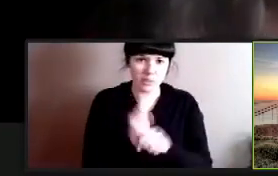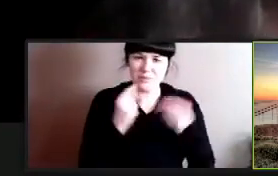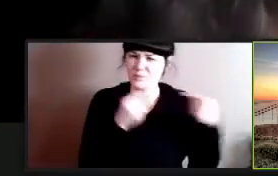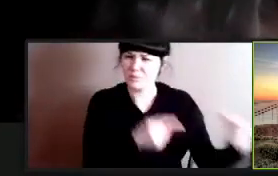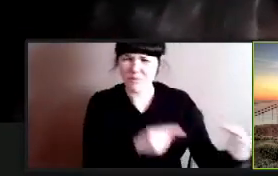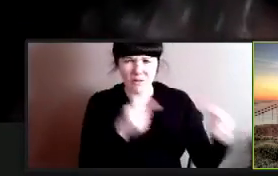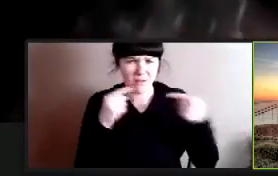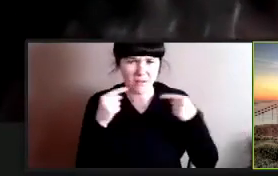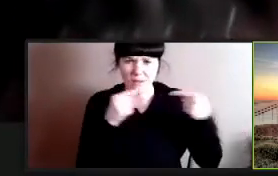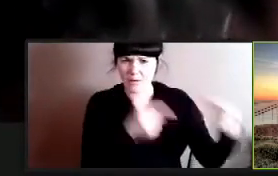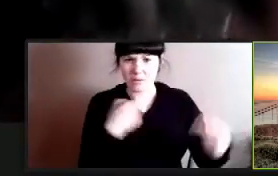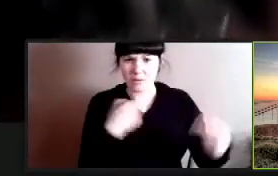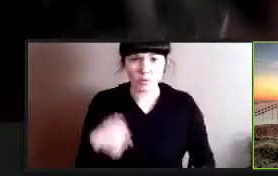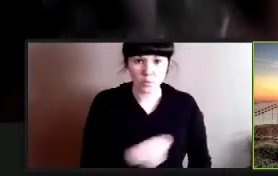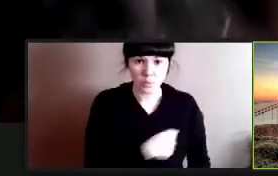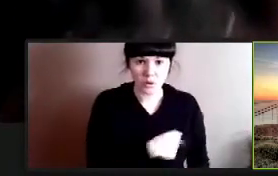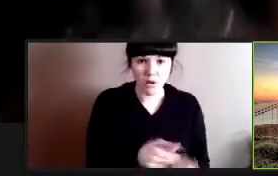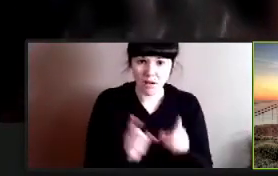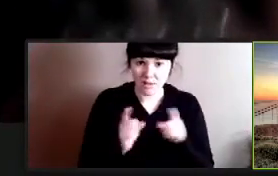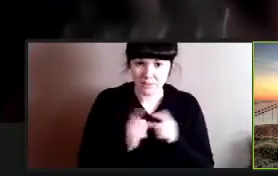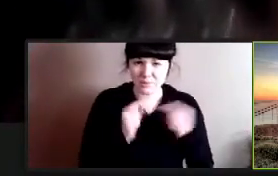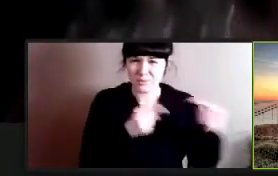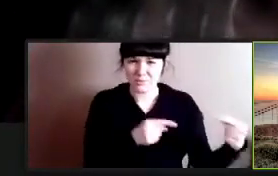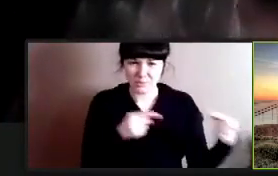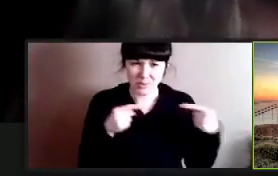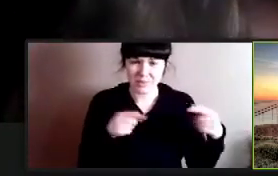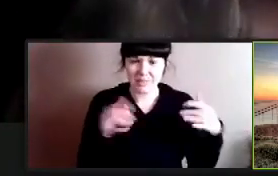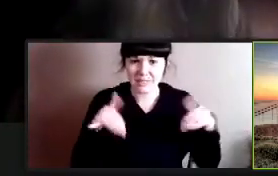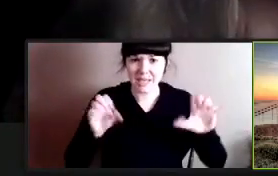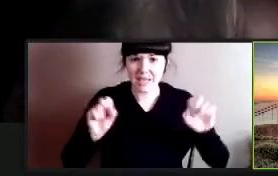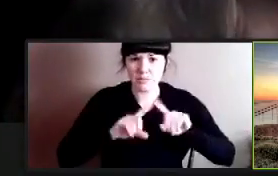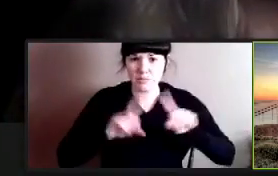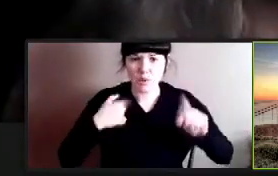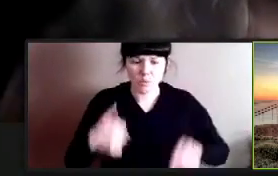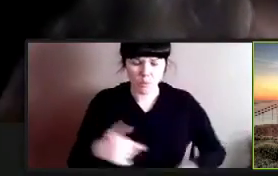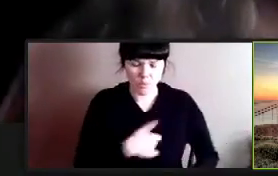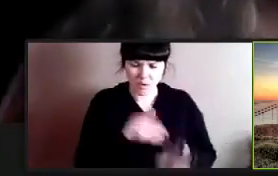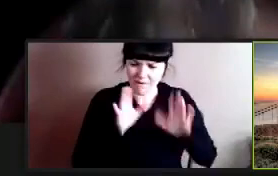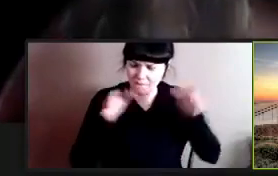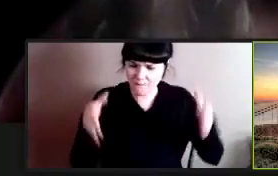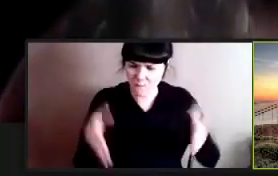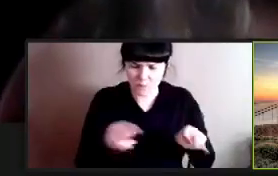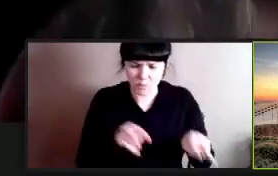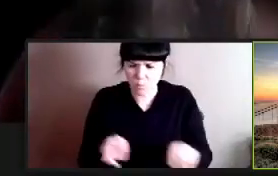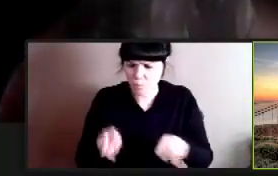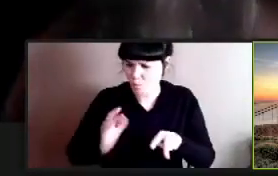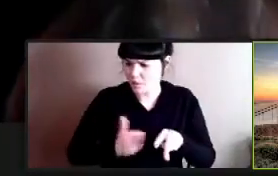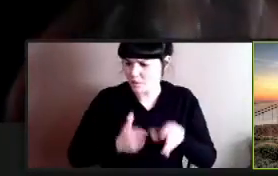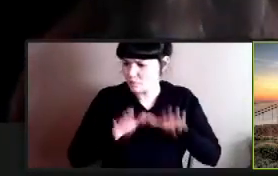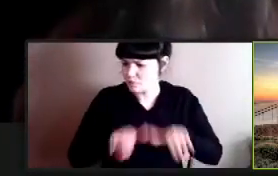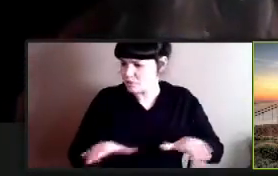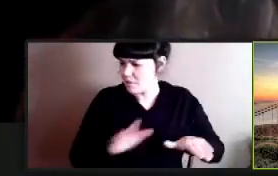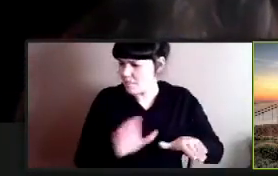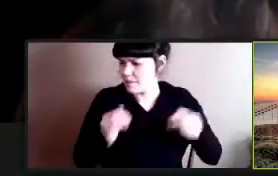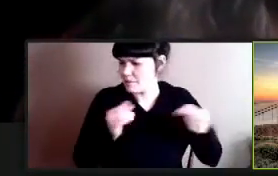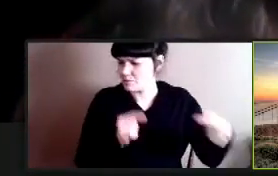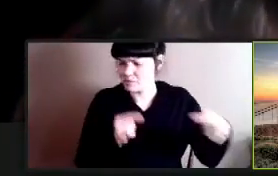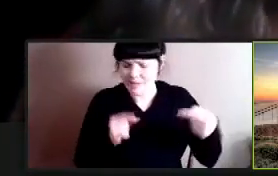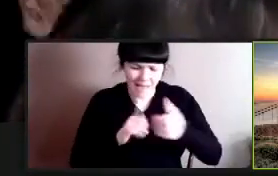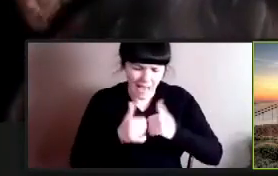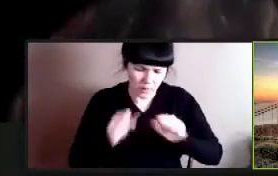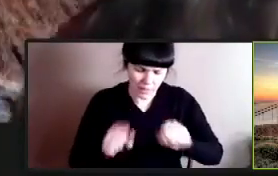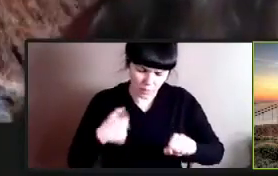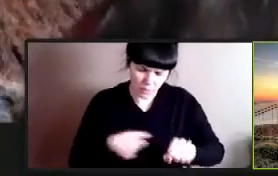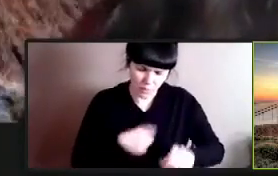of our own, but we also think about the struggles of our children and how it is that we're being able to aid them in this time of need.